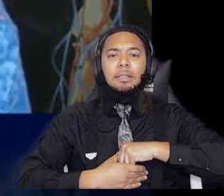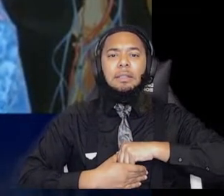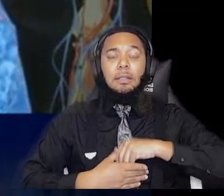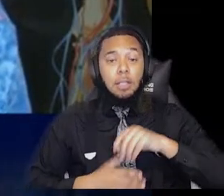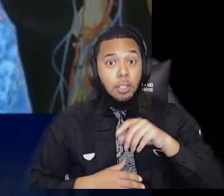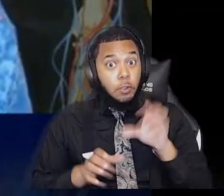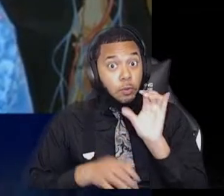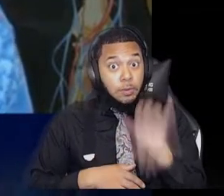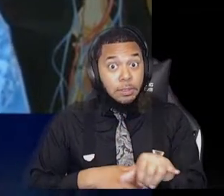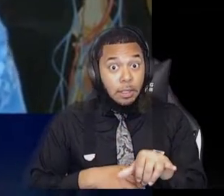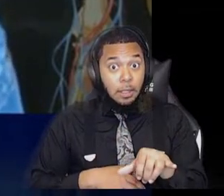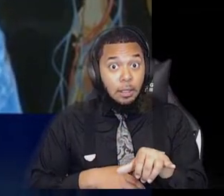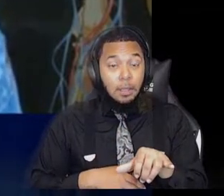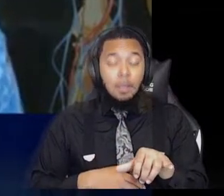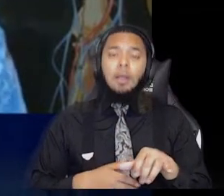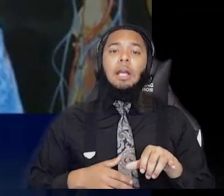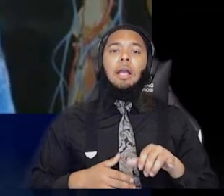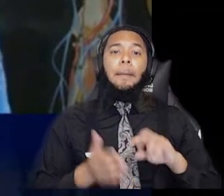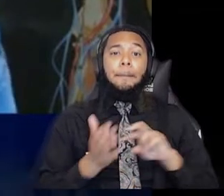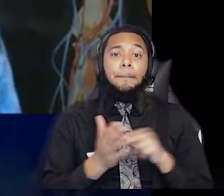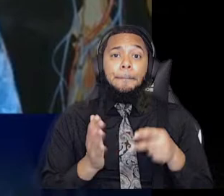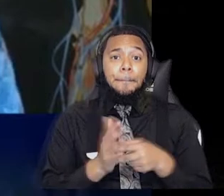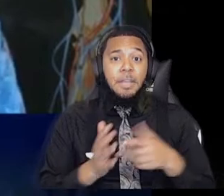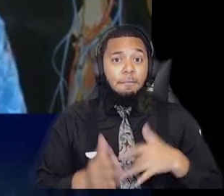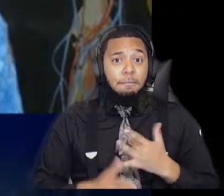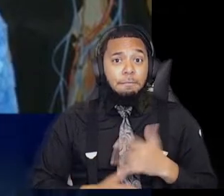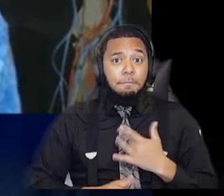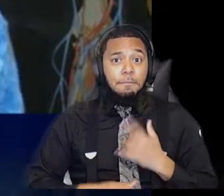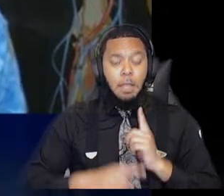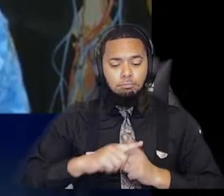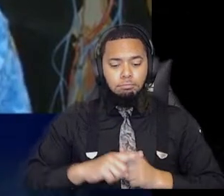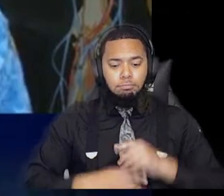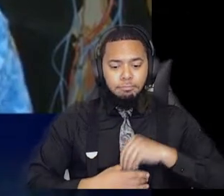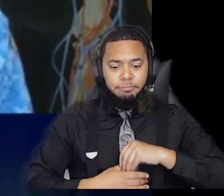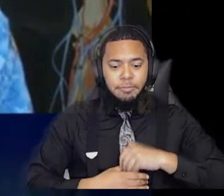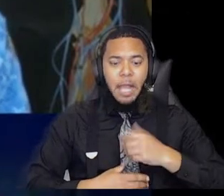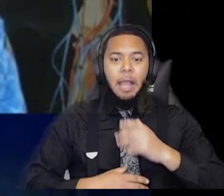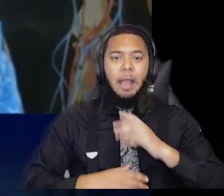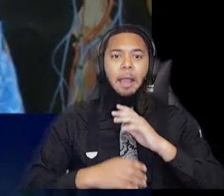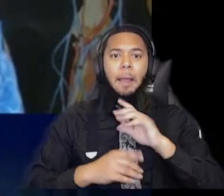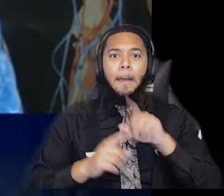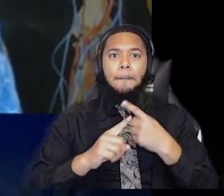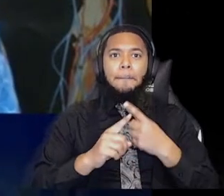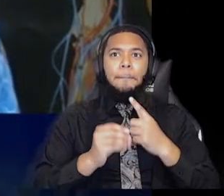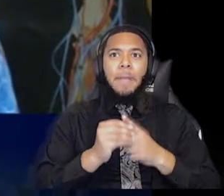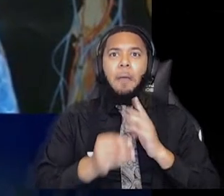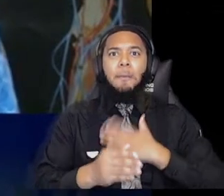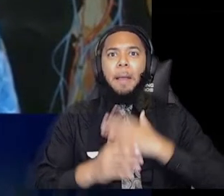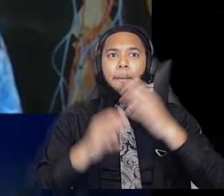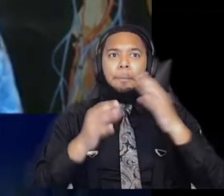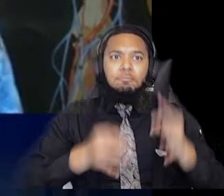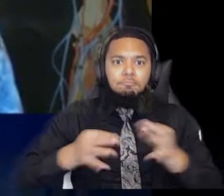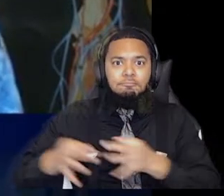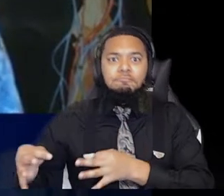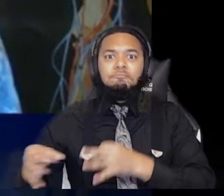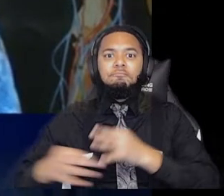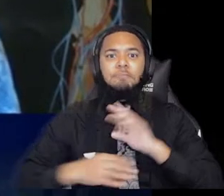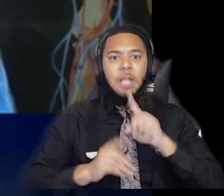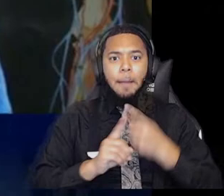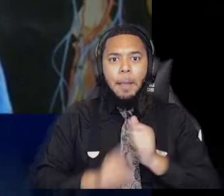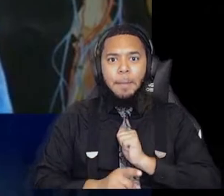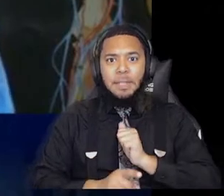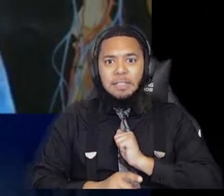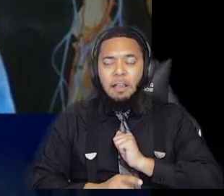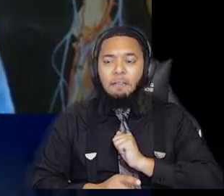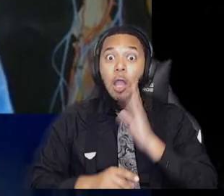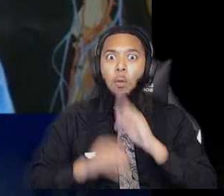do that, not only are you going to feel good about yourself and your choices you're making in a positive way, it's going to be contagious. It's